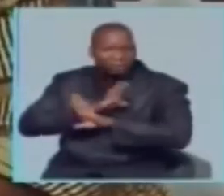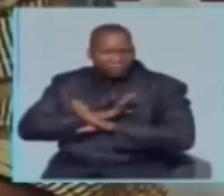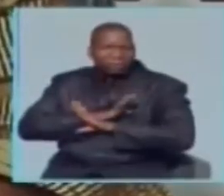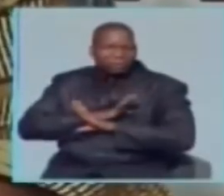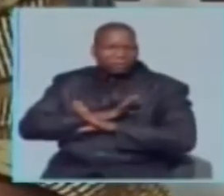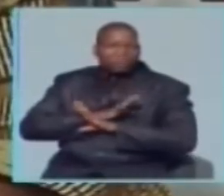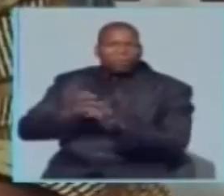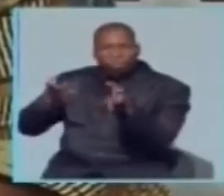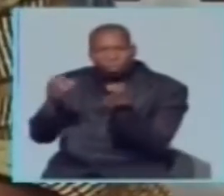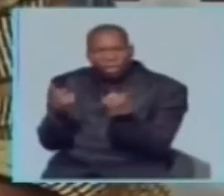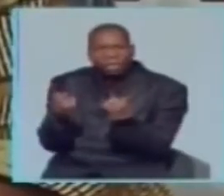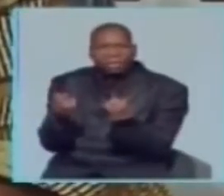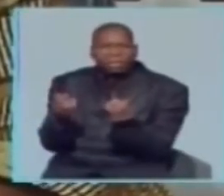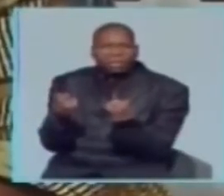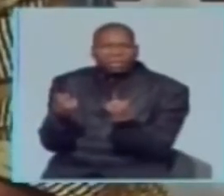accelerate